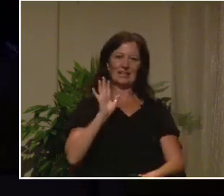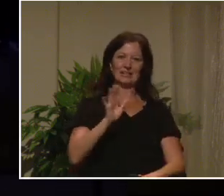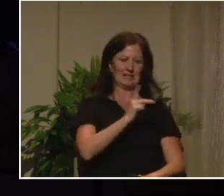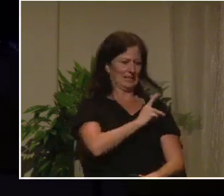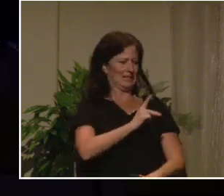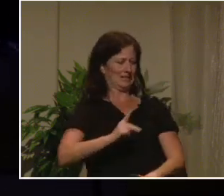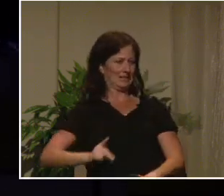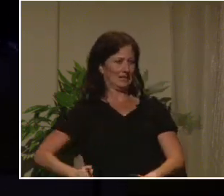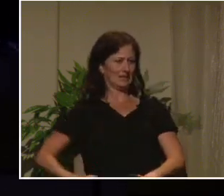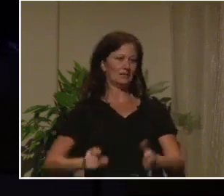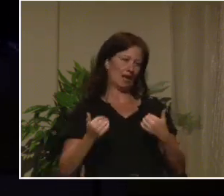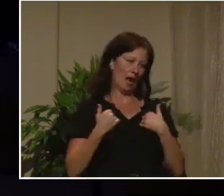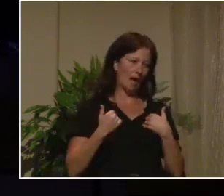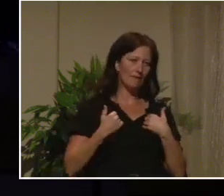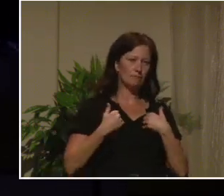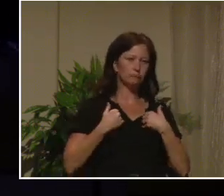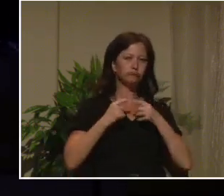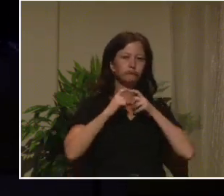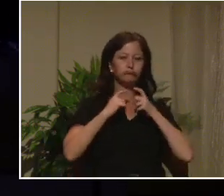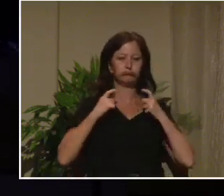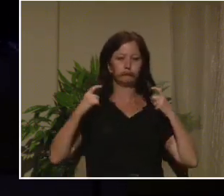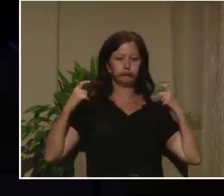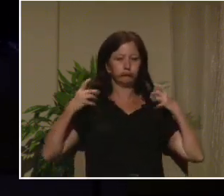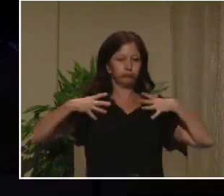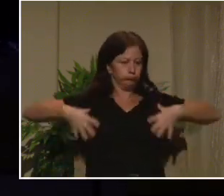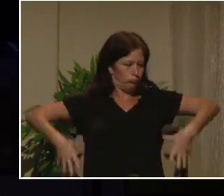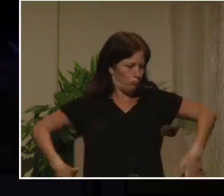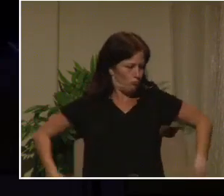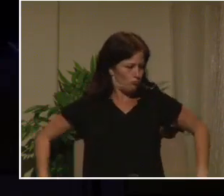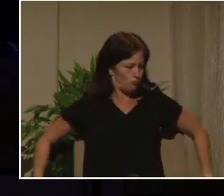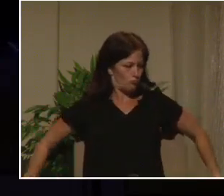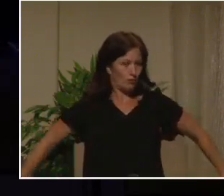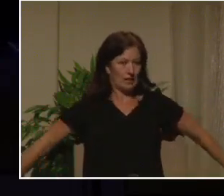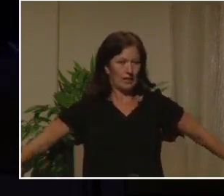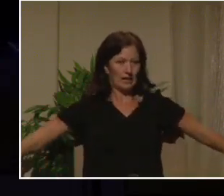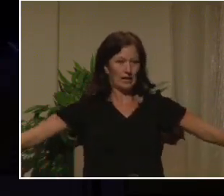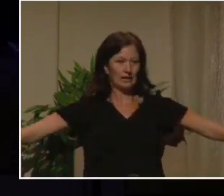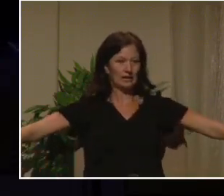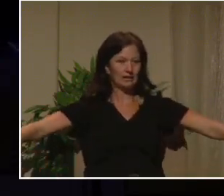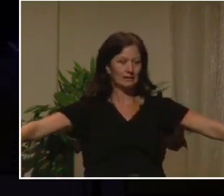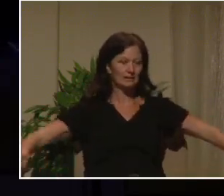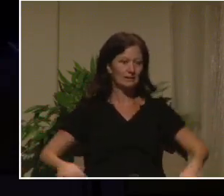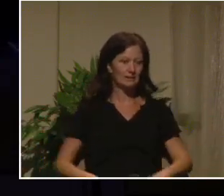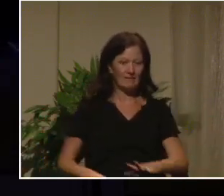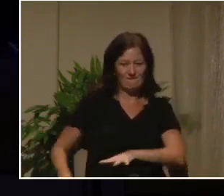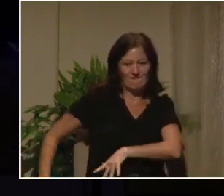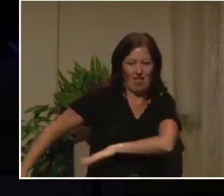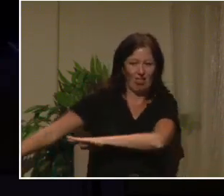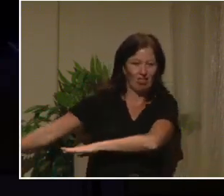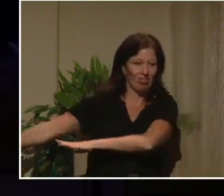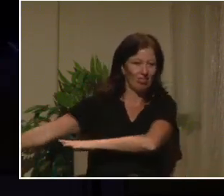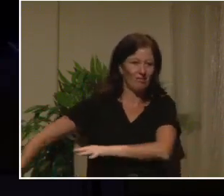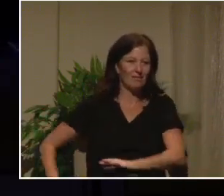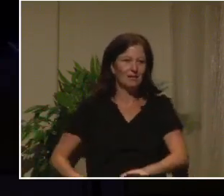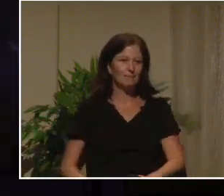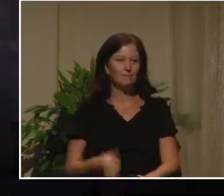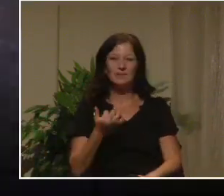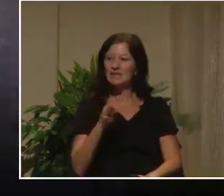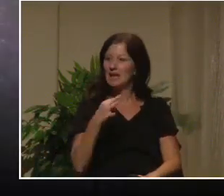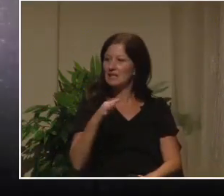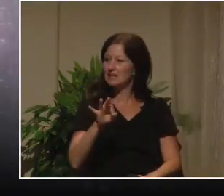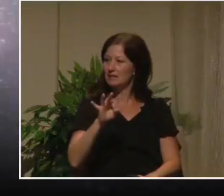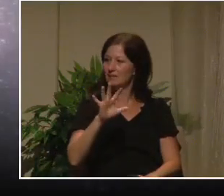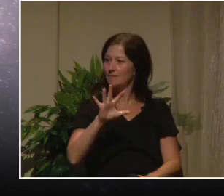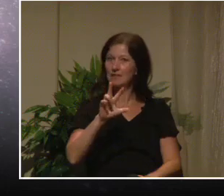that they would have a long train on their robe. So in